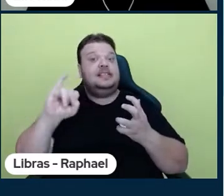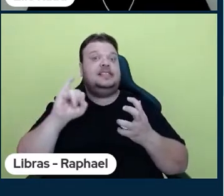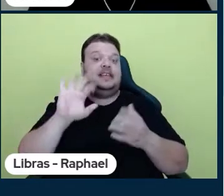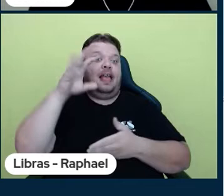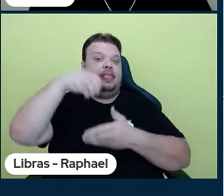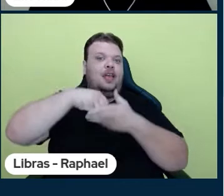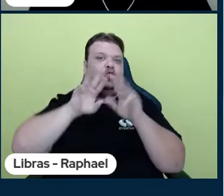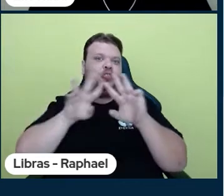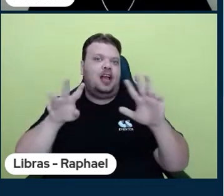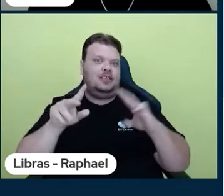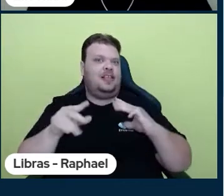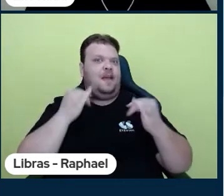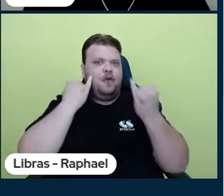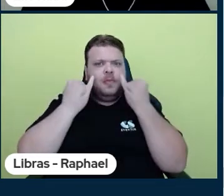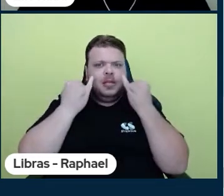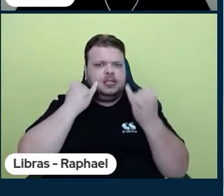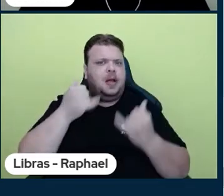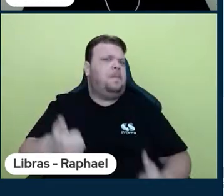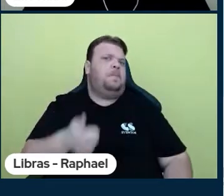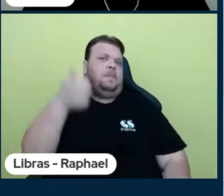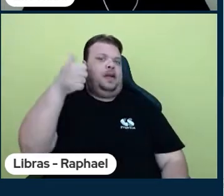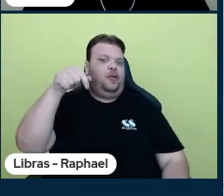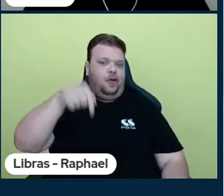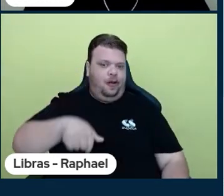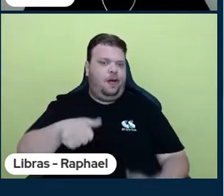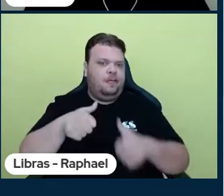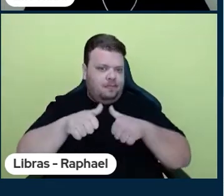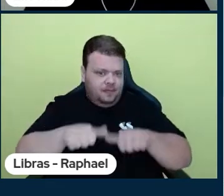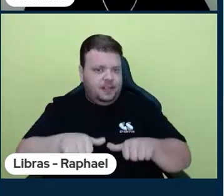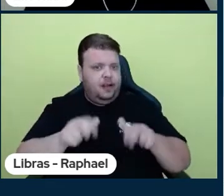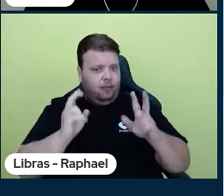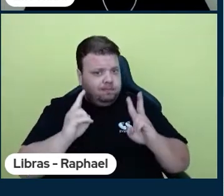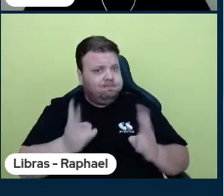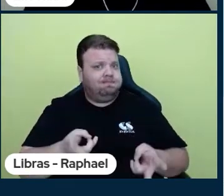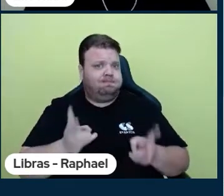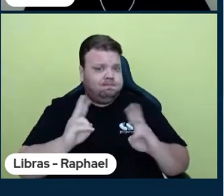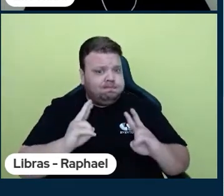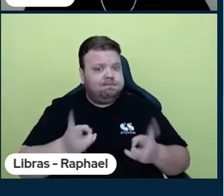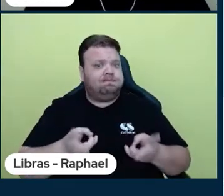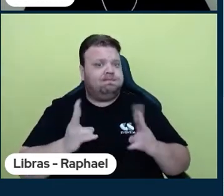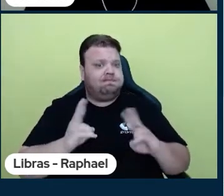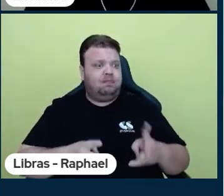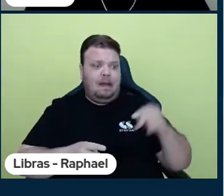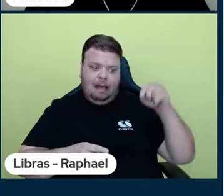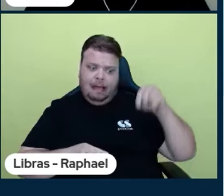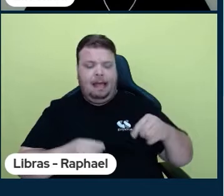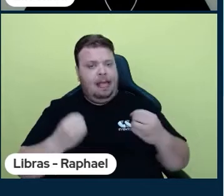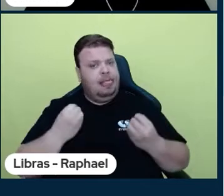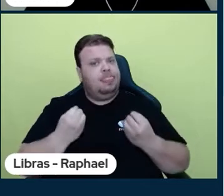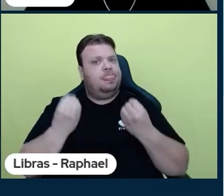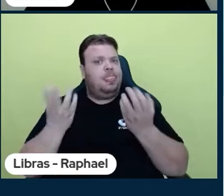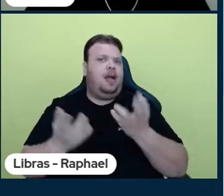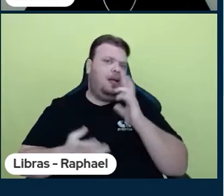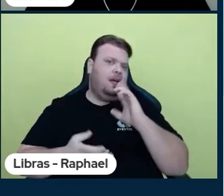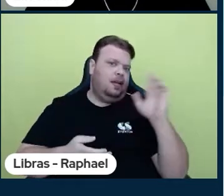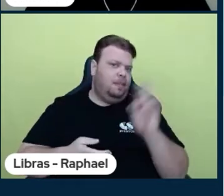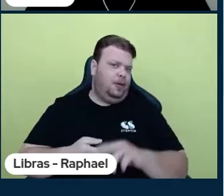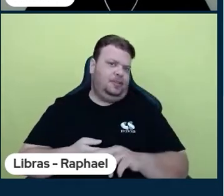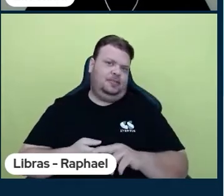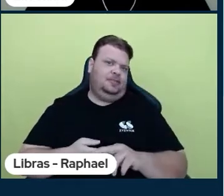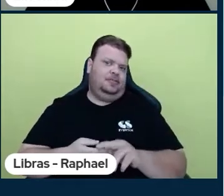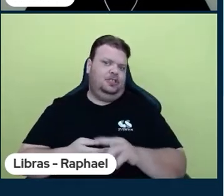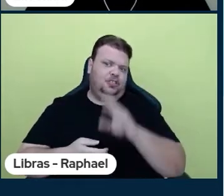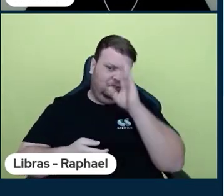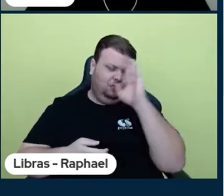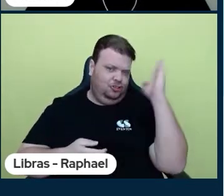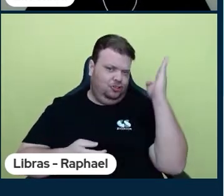directly to the user. And in this case, this means that we need a conversational channel live